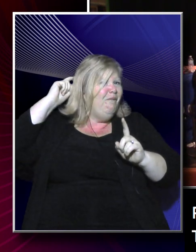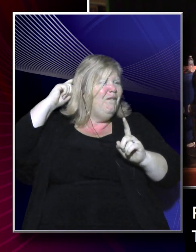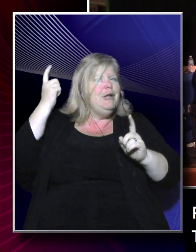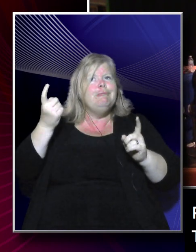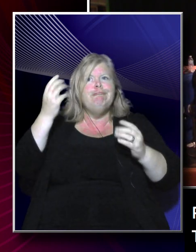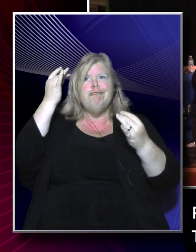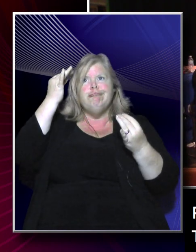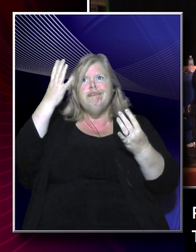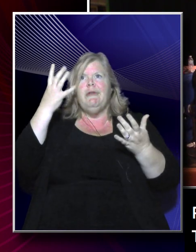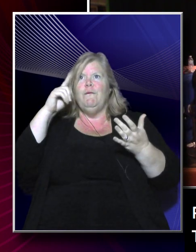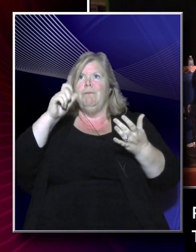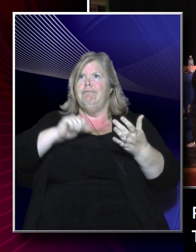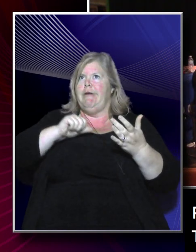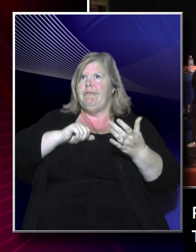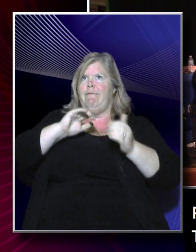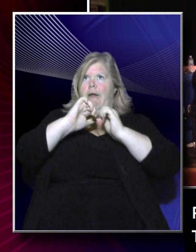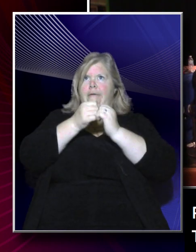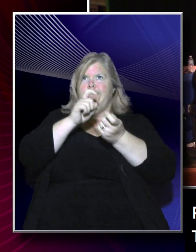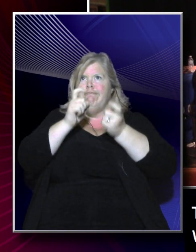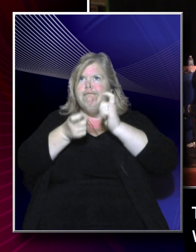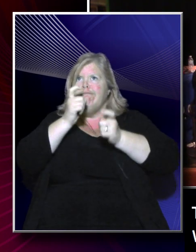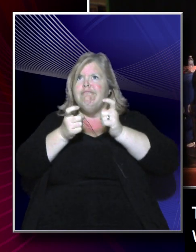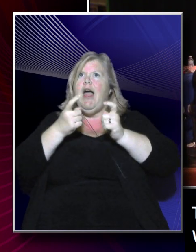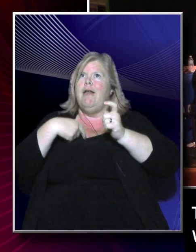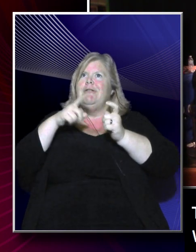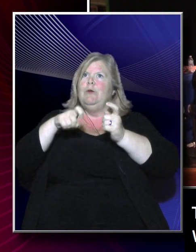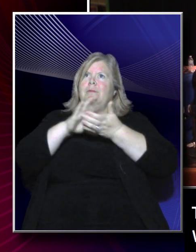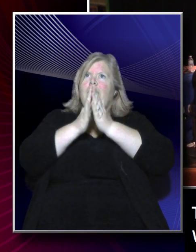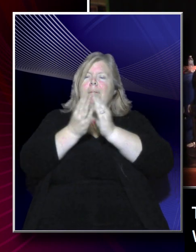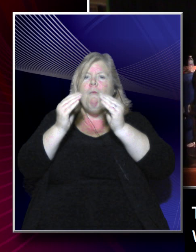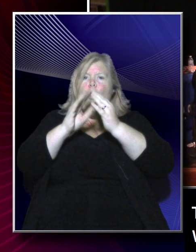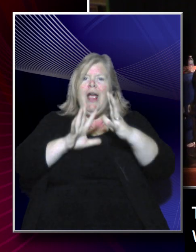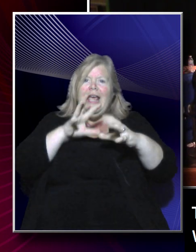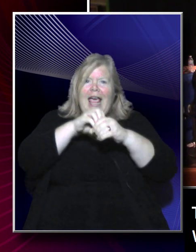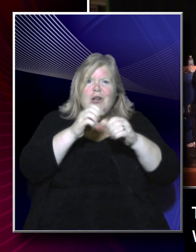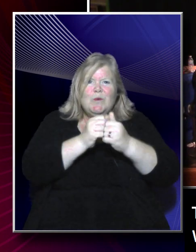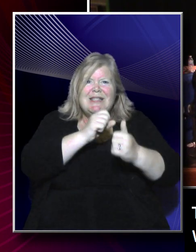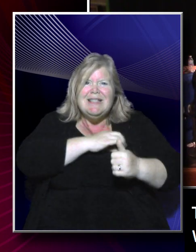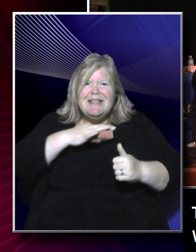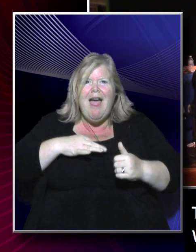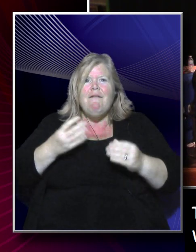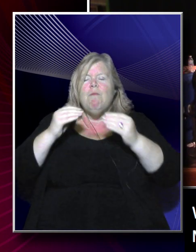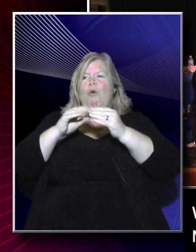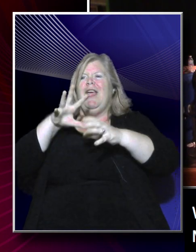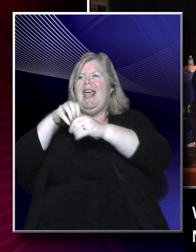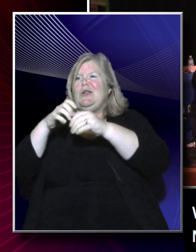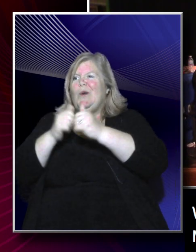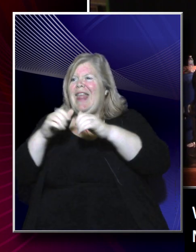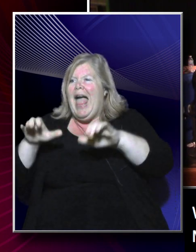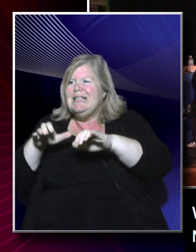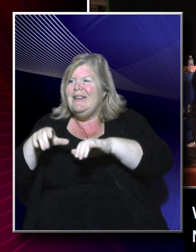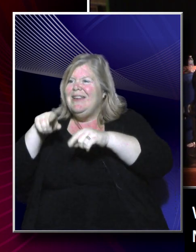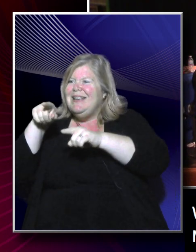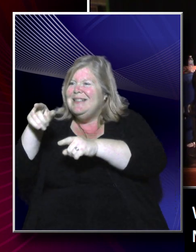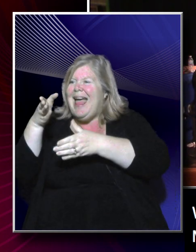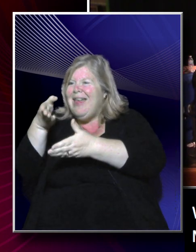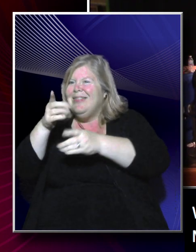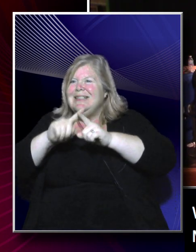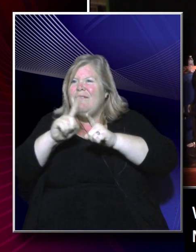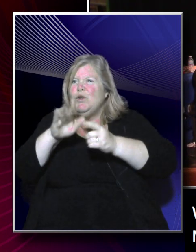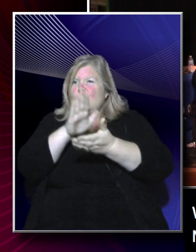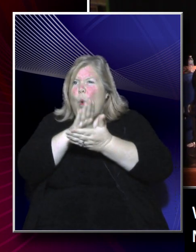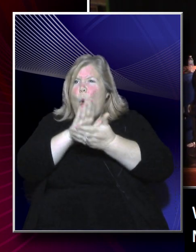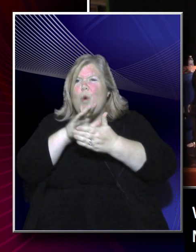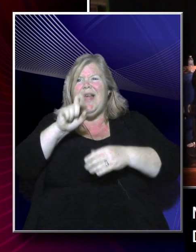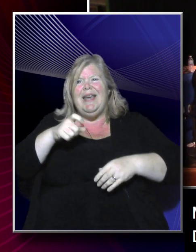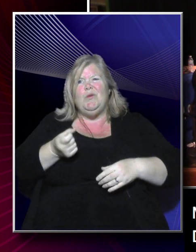things would need to do is being more engaged with staff, being more engaged with activities at the school, understanding more deeply about what that